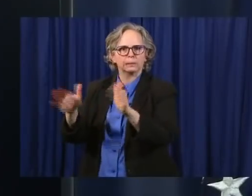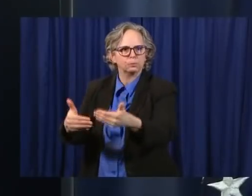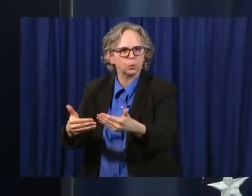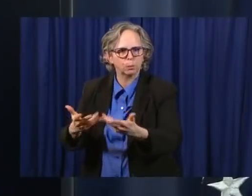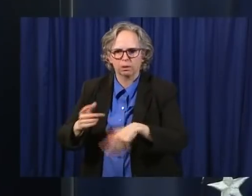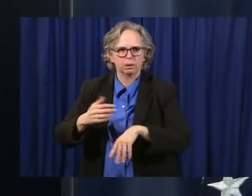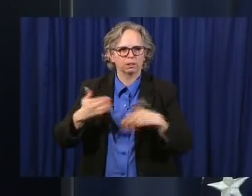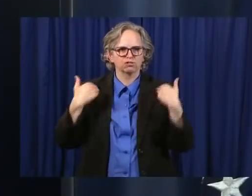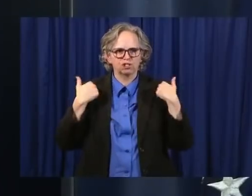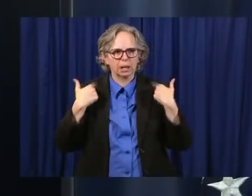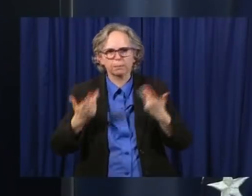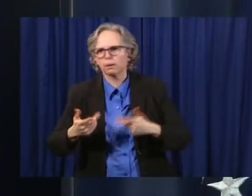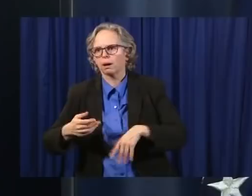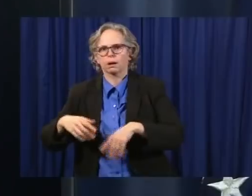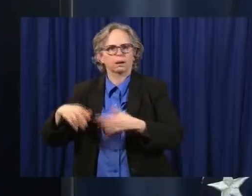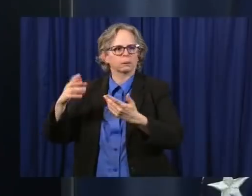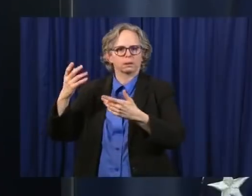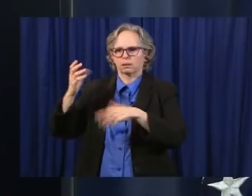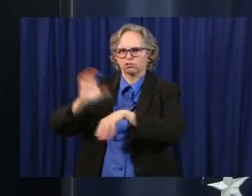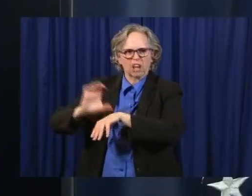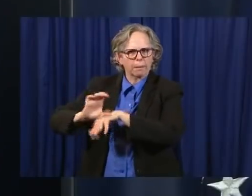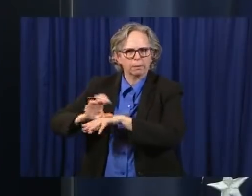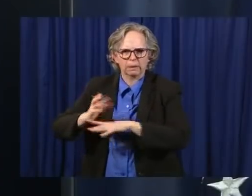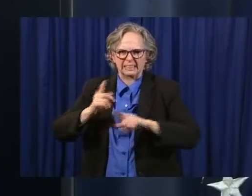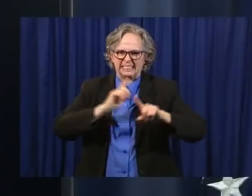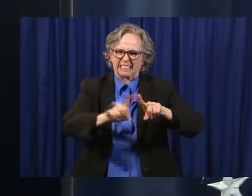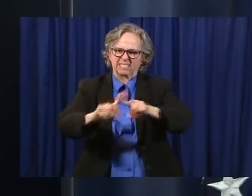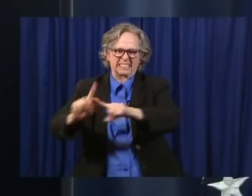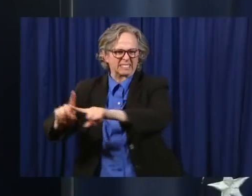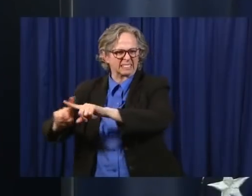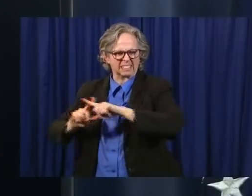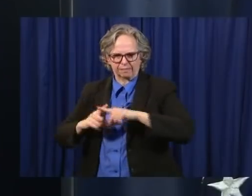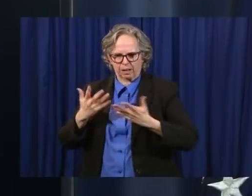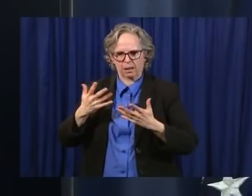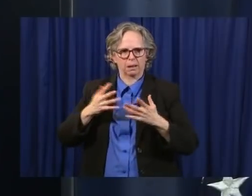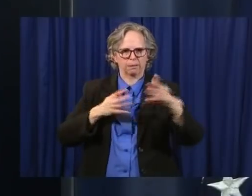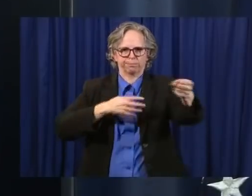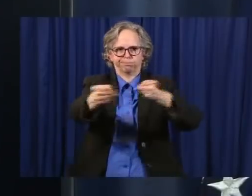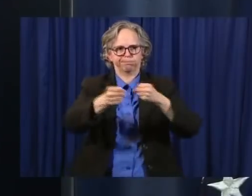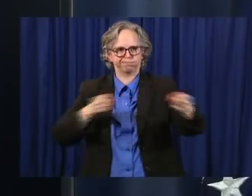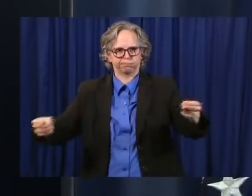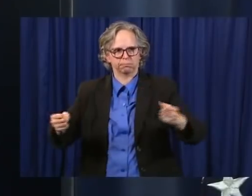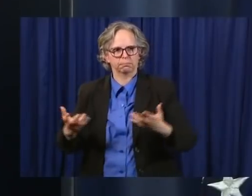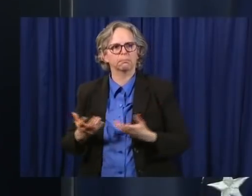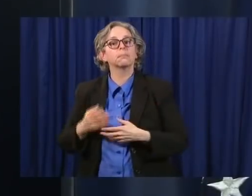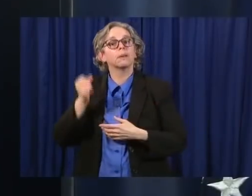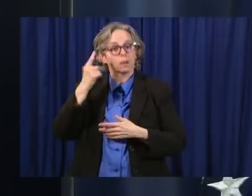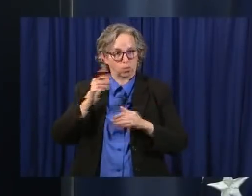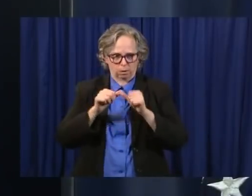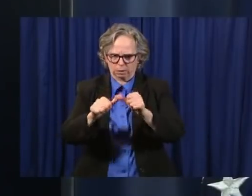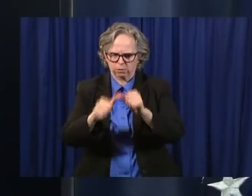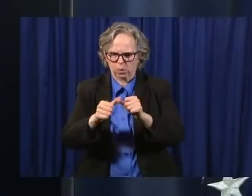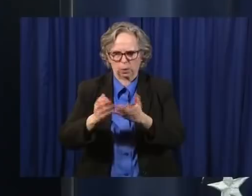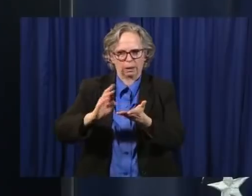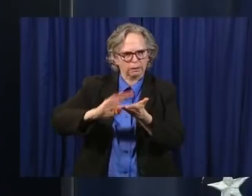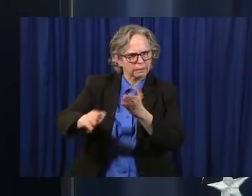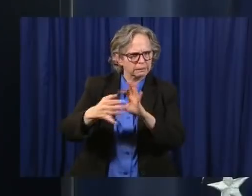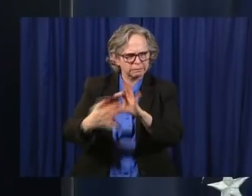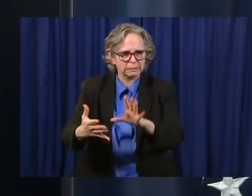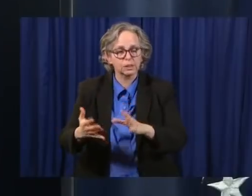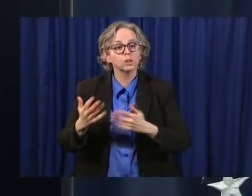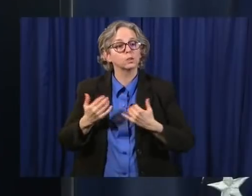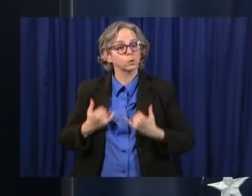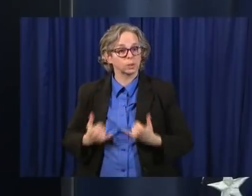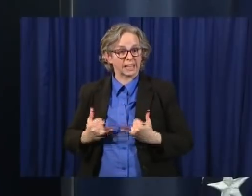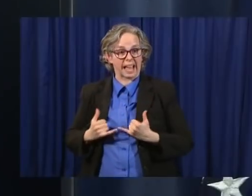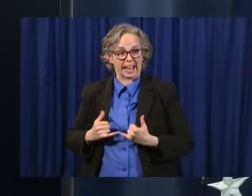and to have different size cohorts. We continue to do rolling early releases. So those are, today I have 91 days left, tomorrow I